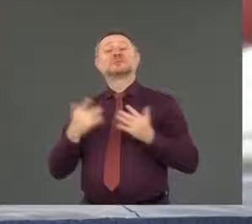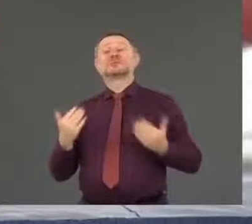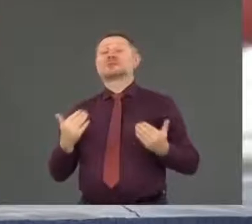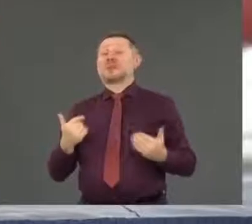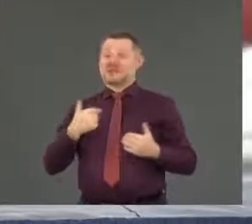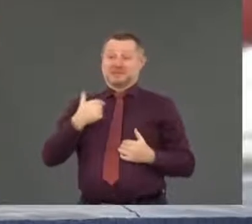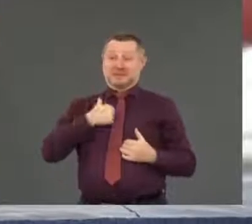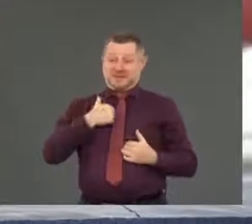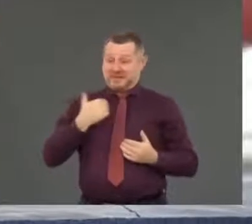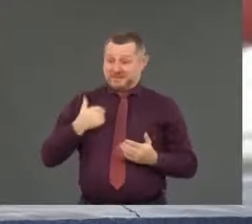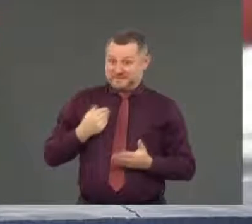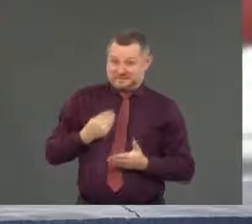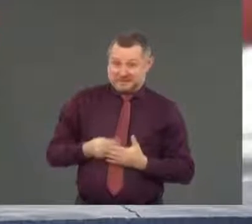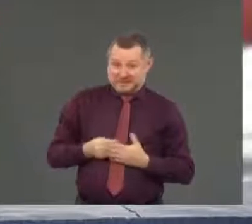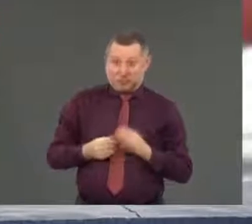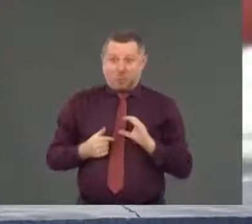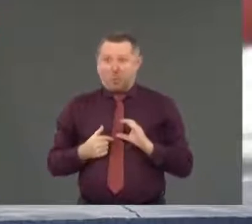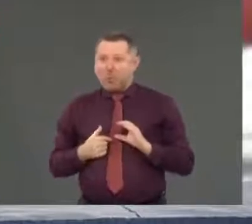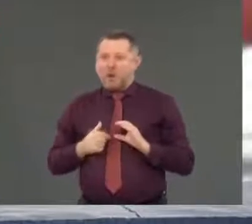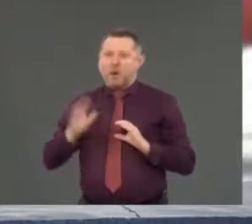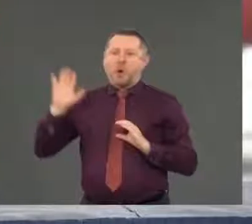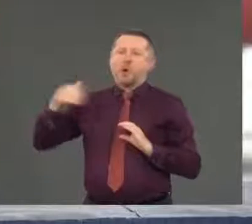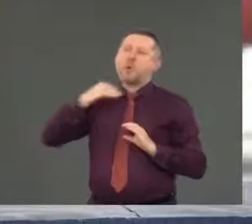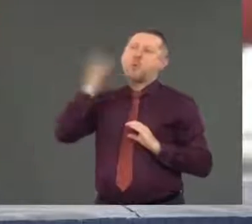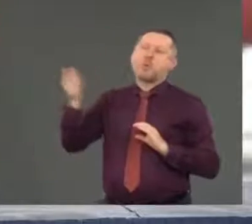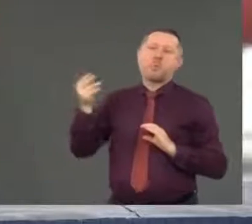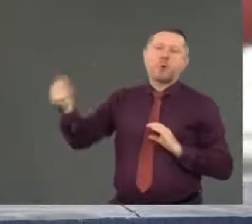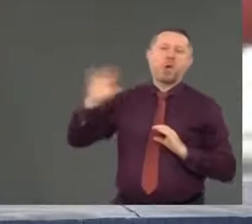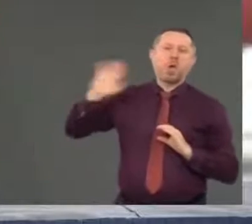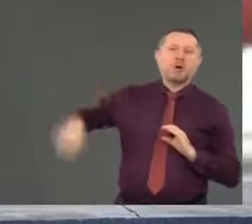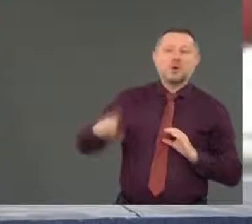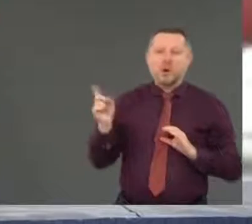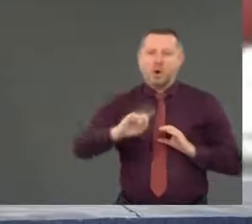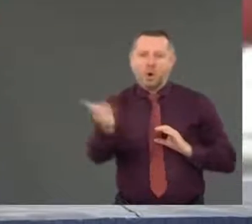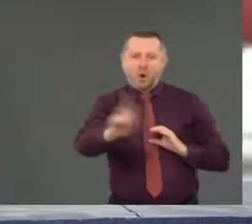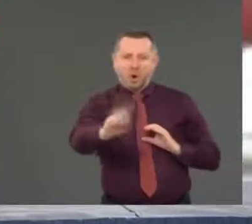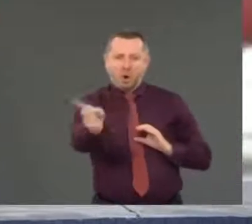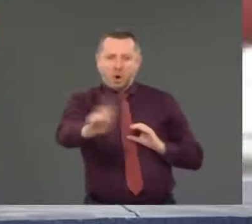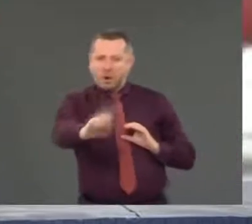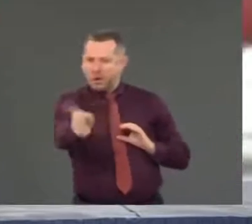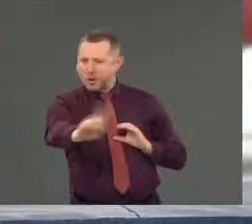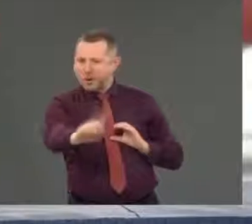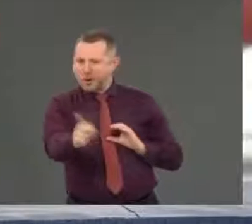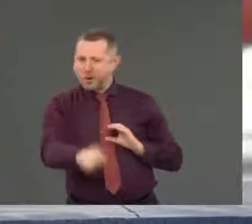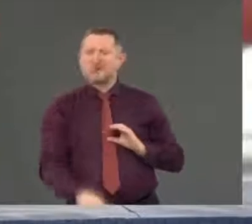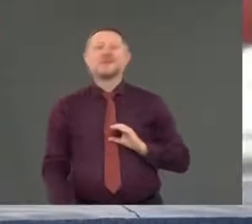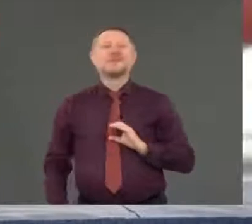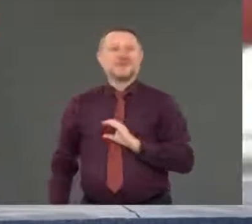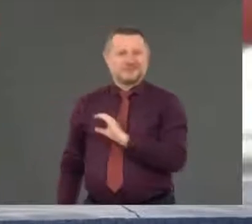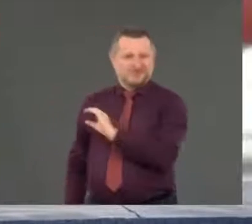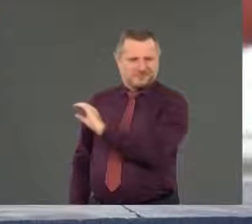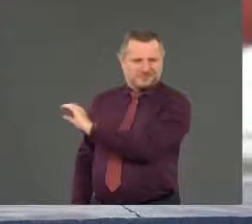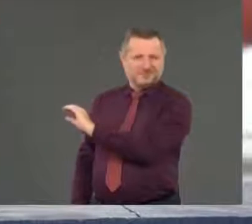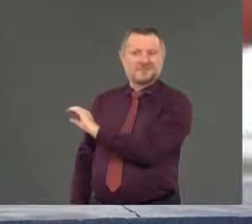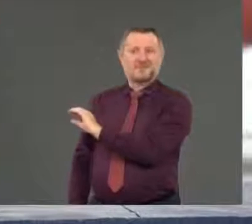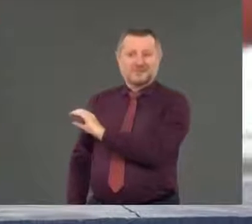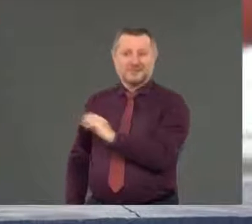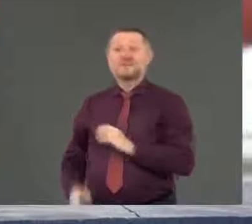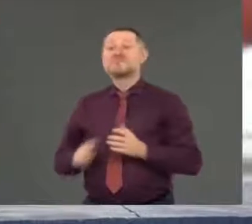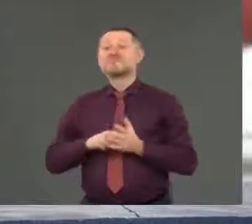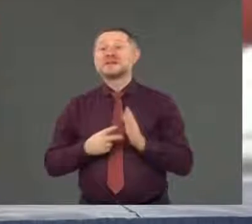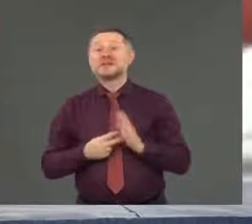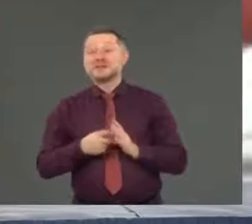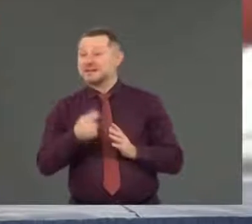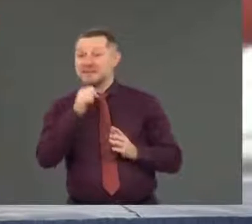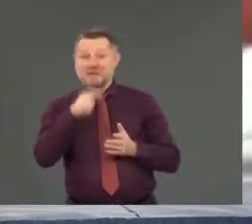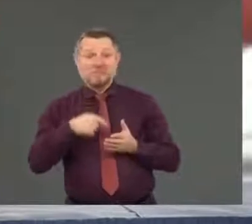rent, just don't pay the rent. You know, it's not a free pass. It's you didn't pay the rent